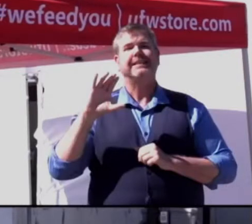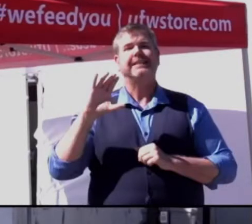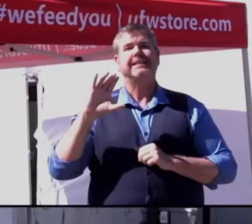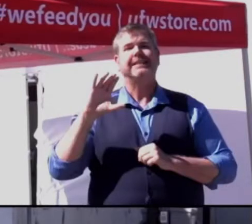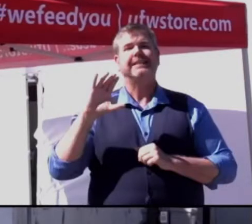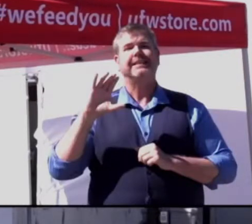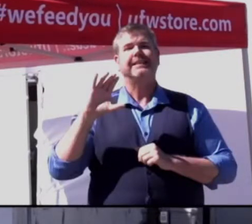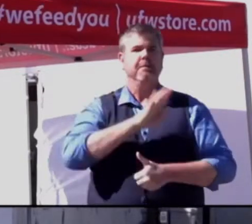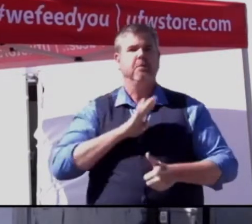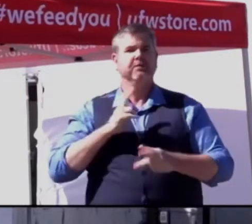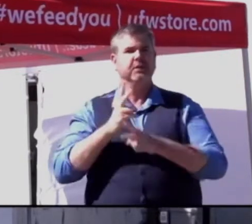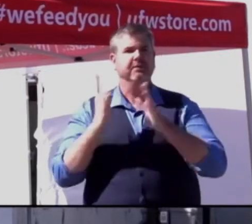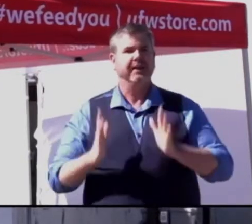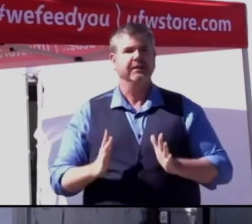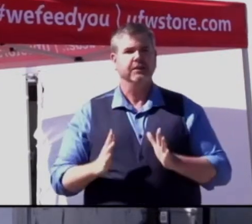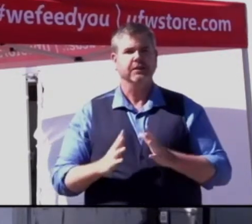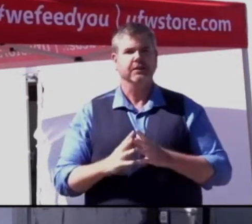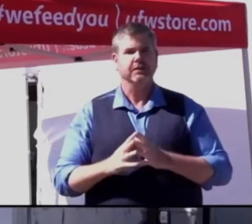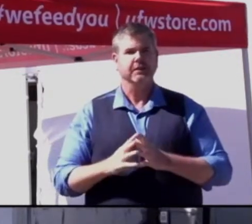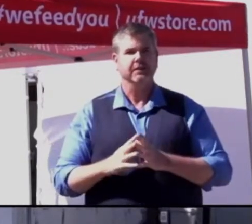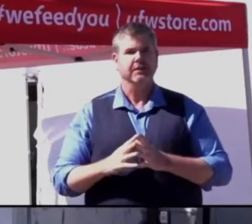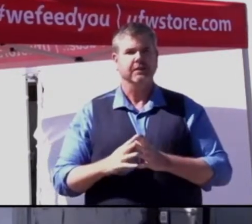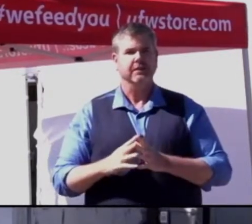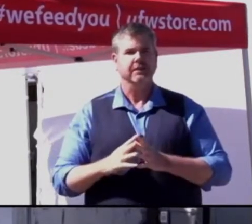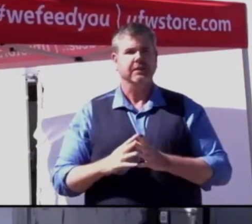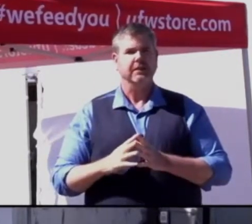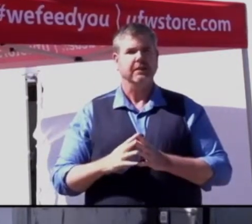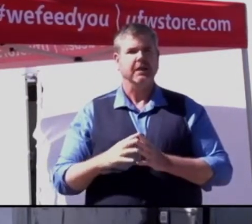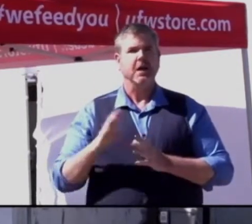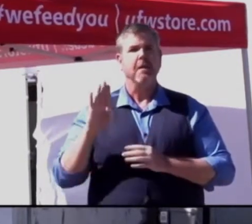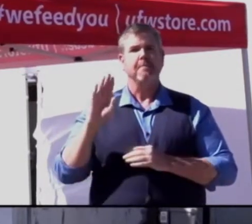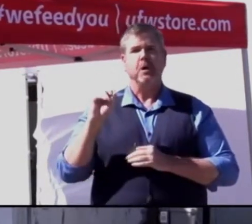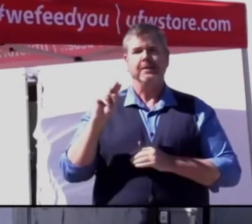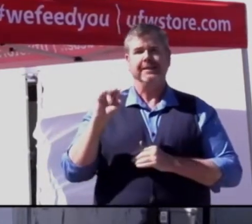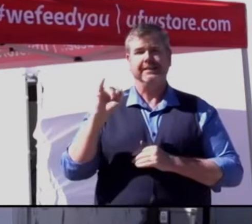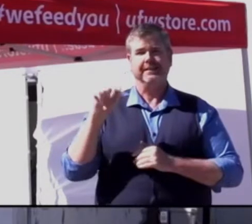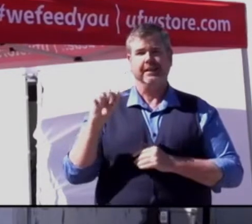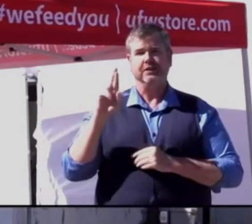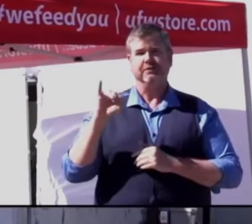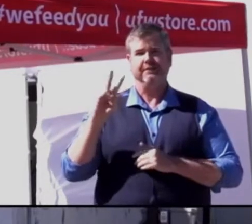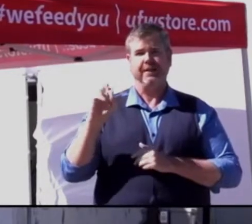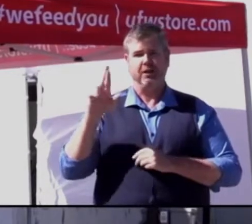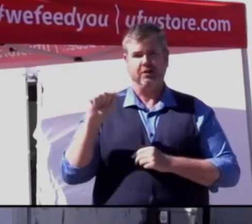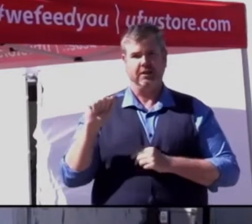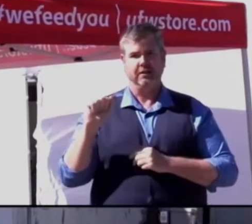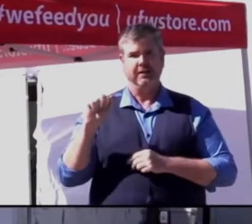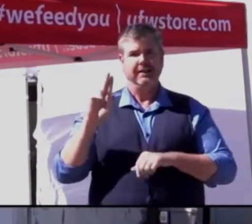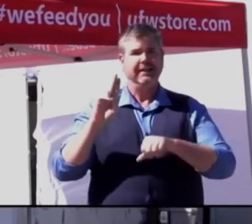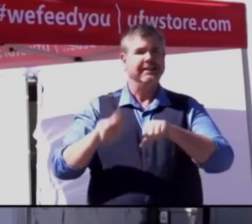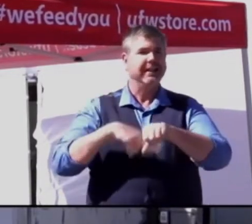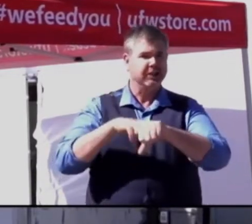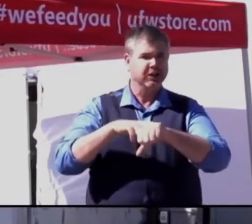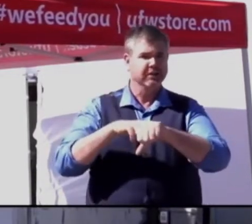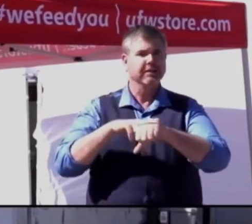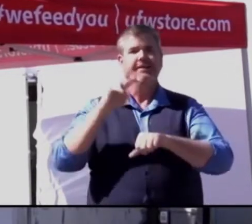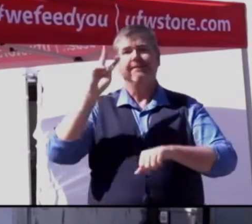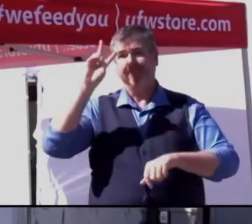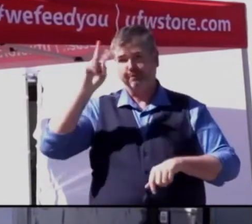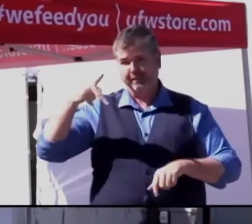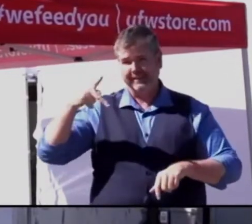Bonita Rivera, from the National Vice President of the United Farm Workers. Then we